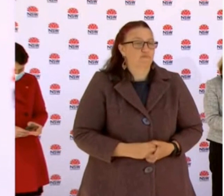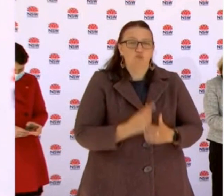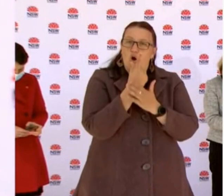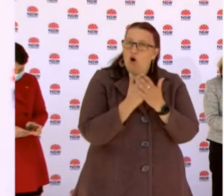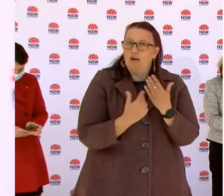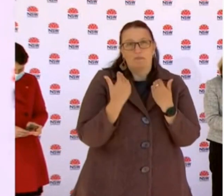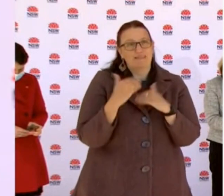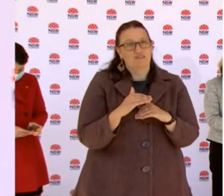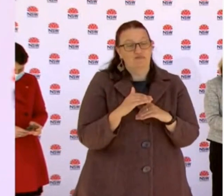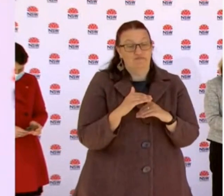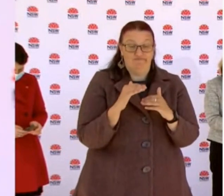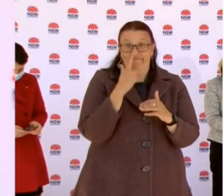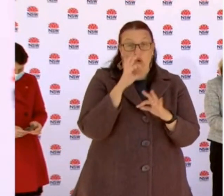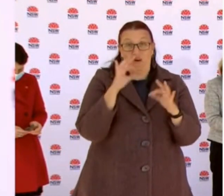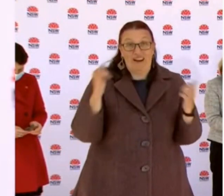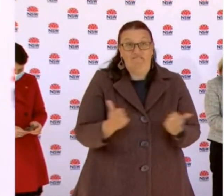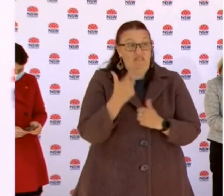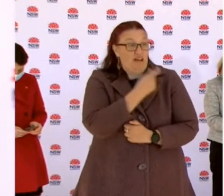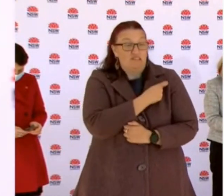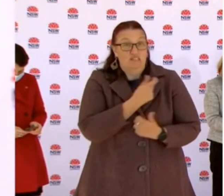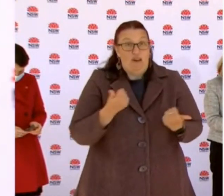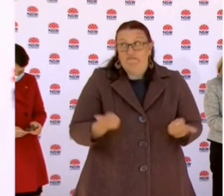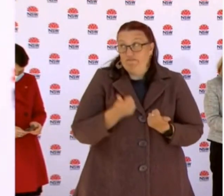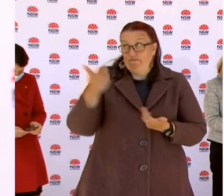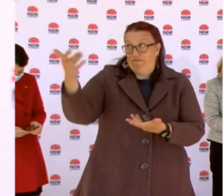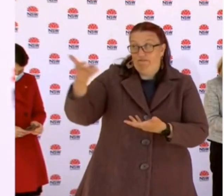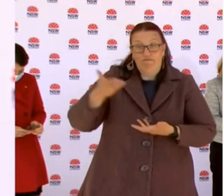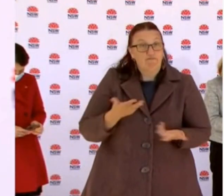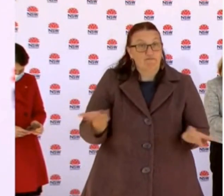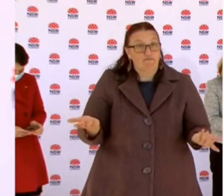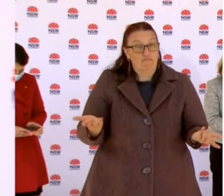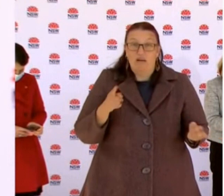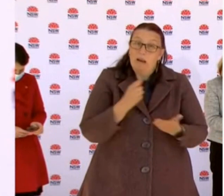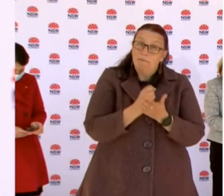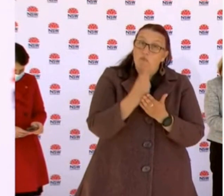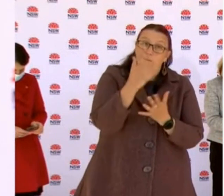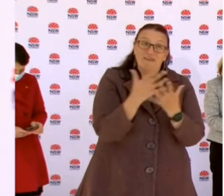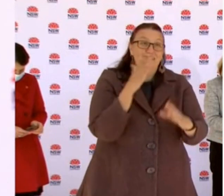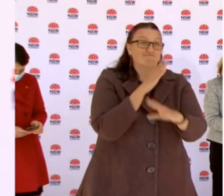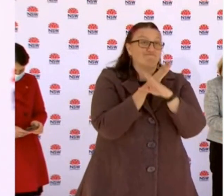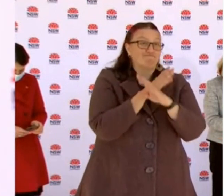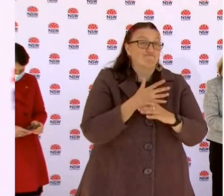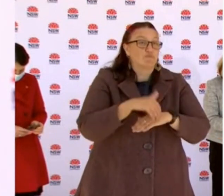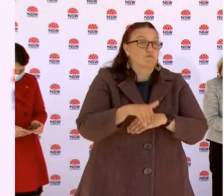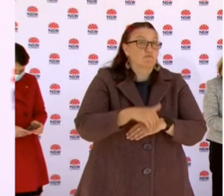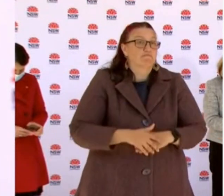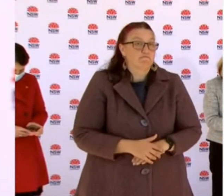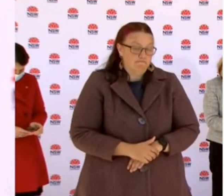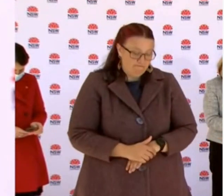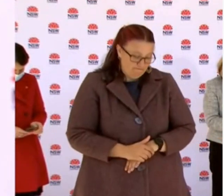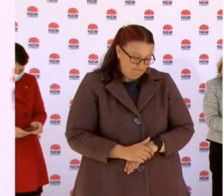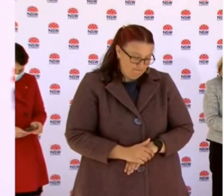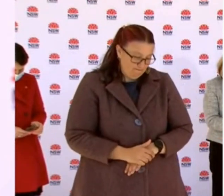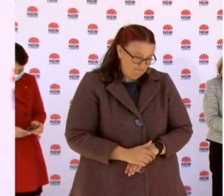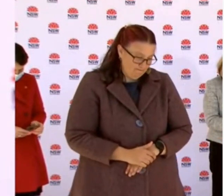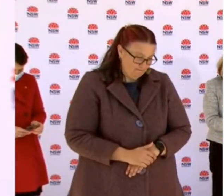on that has been the supply of vaccine. And I have to say, that's been the single biggest constraint. I think, look, it's easy